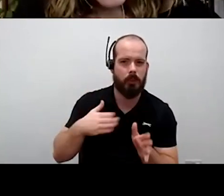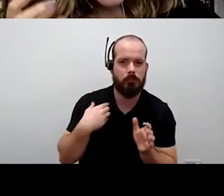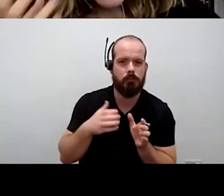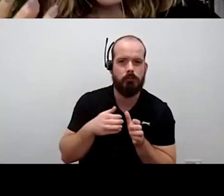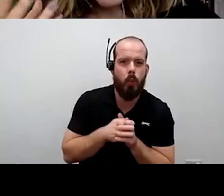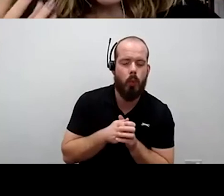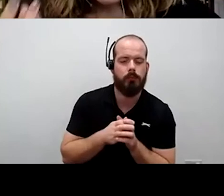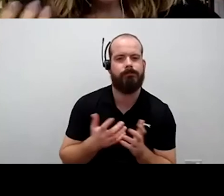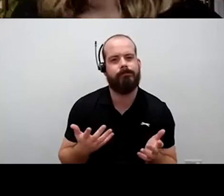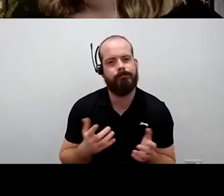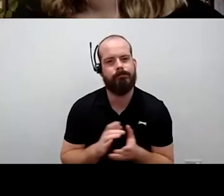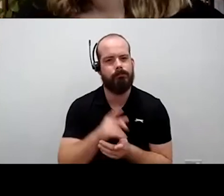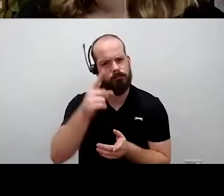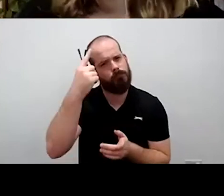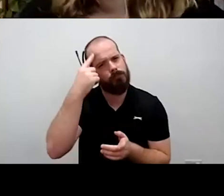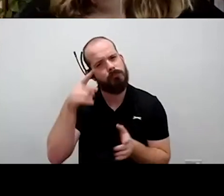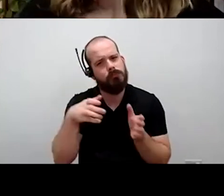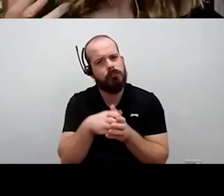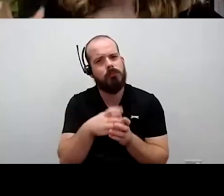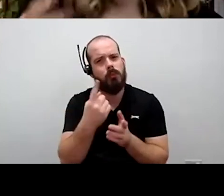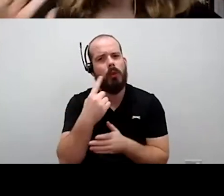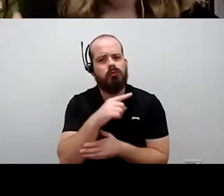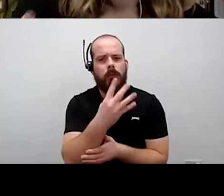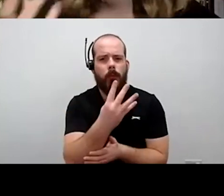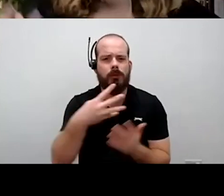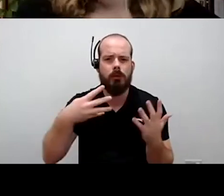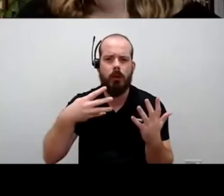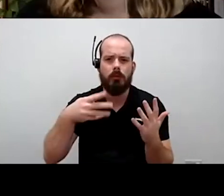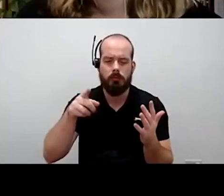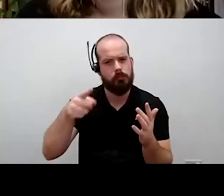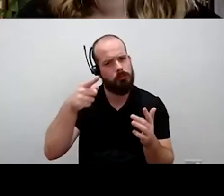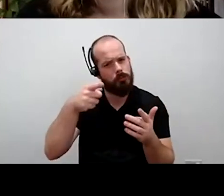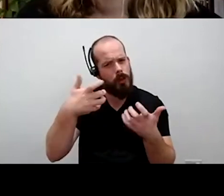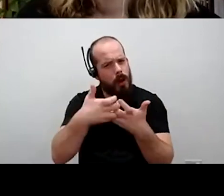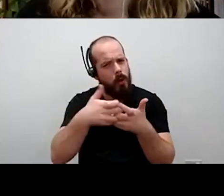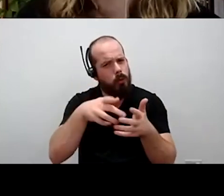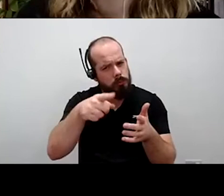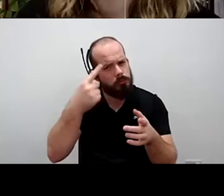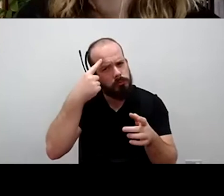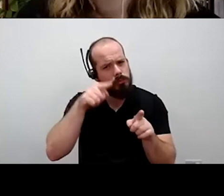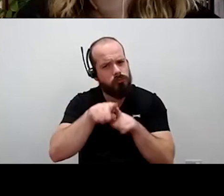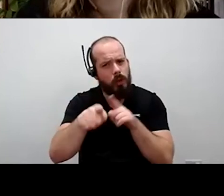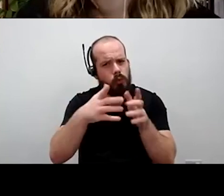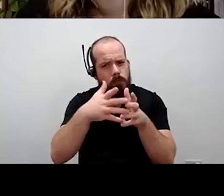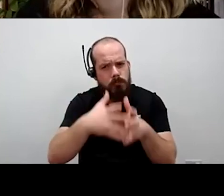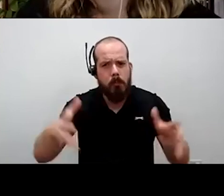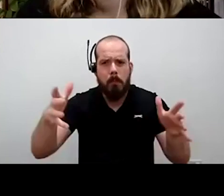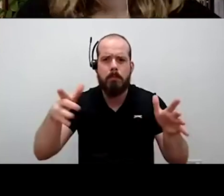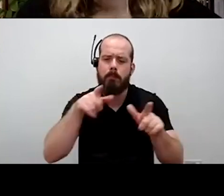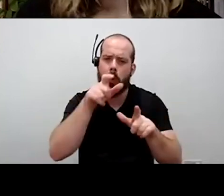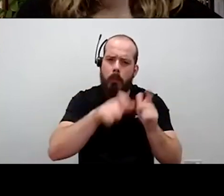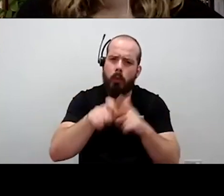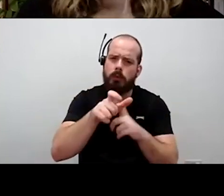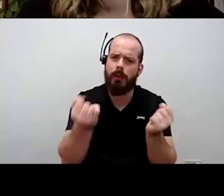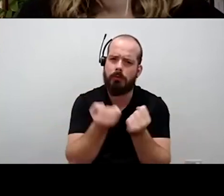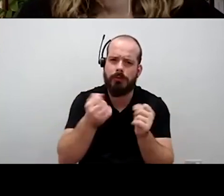you still mentioned a relatively small number though, 149. What sort of work do you do to kind of try and bring community energy to a larger number of people,